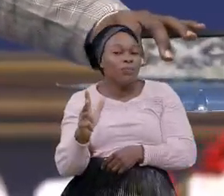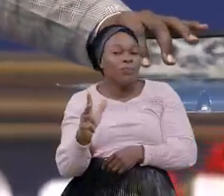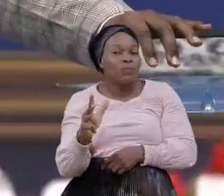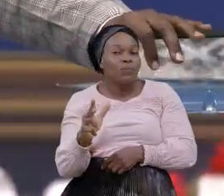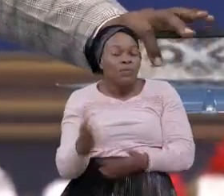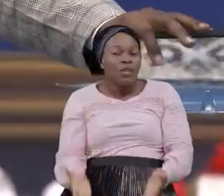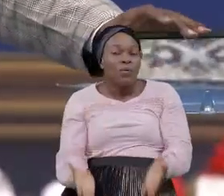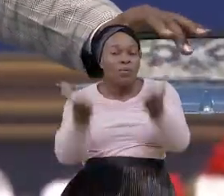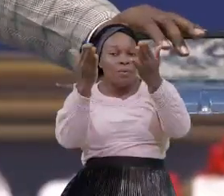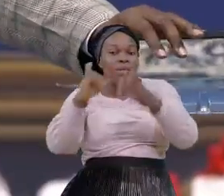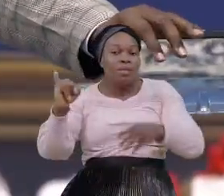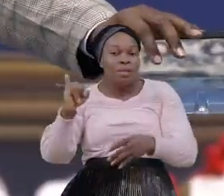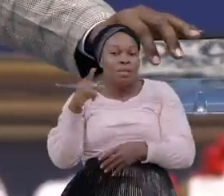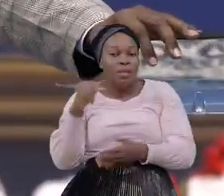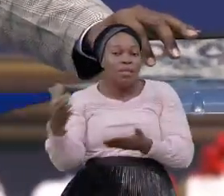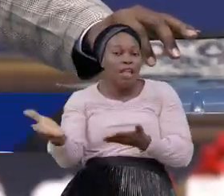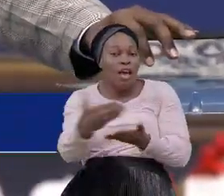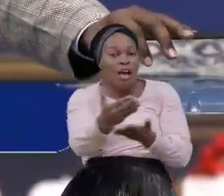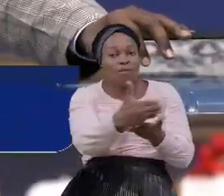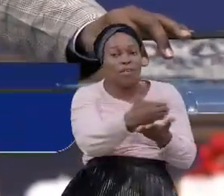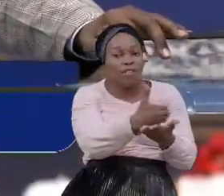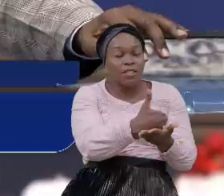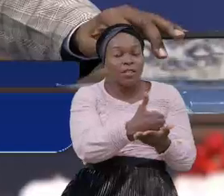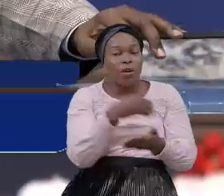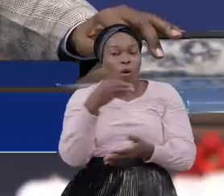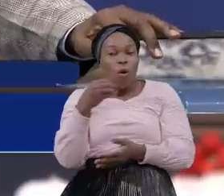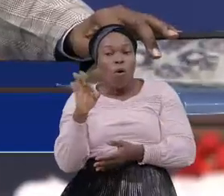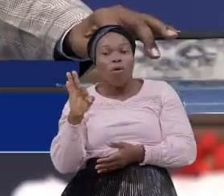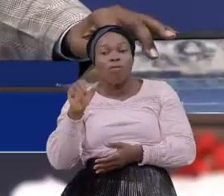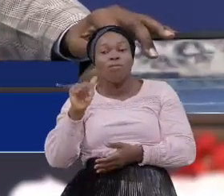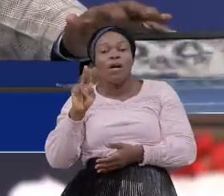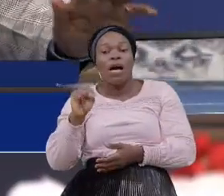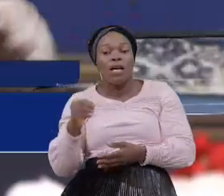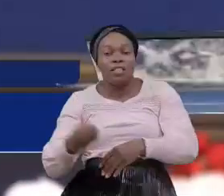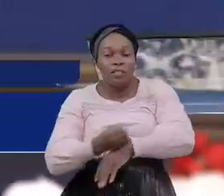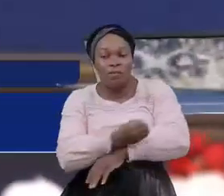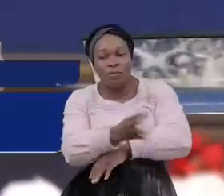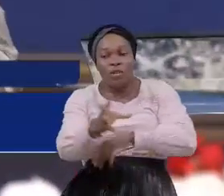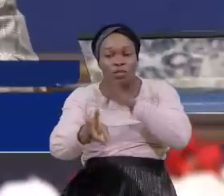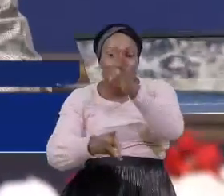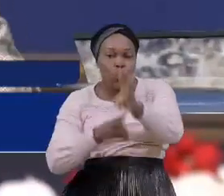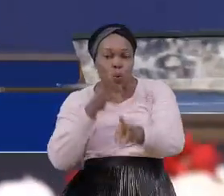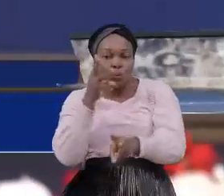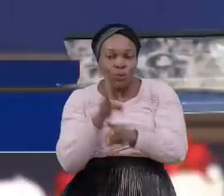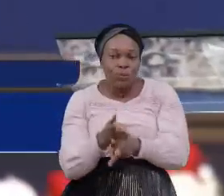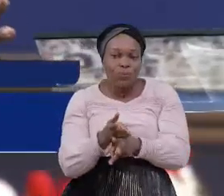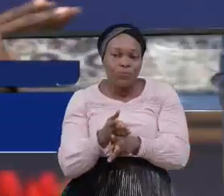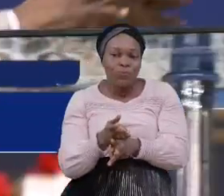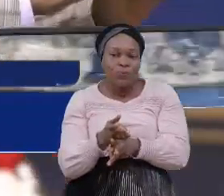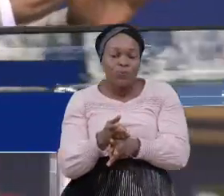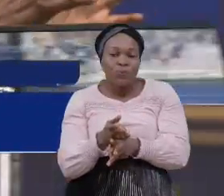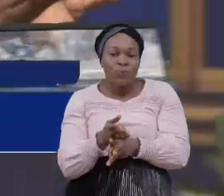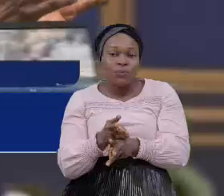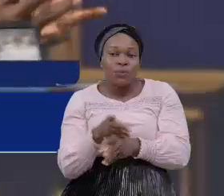the harvest of an influenced world. A teacher can say,